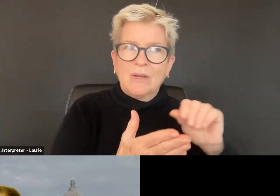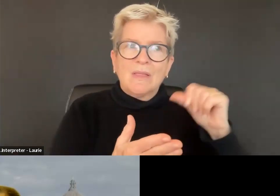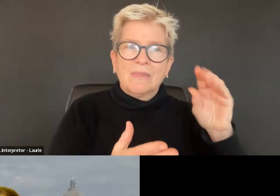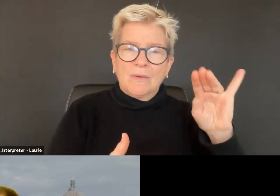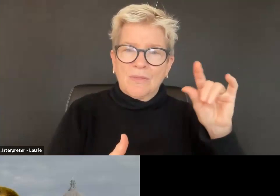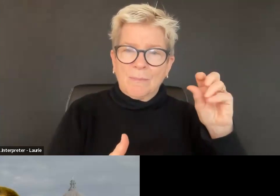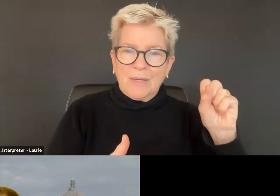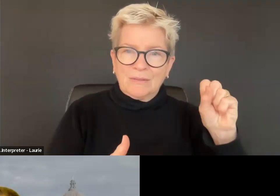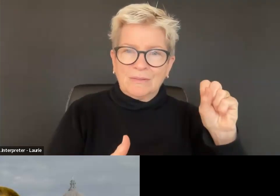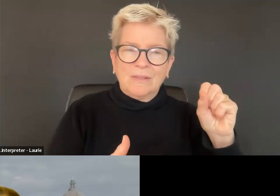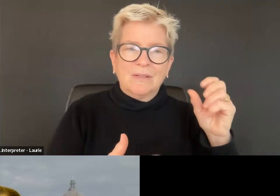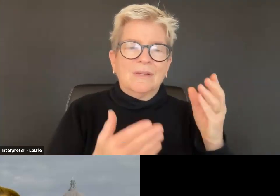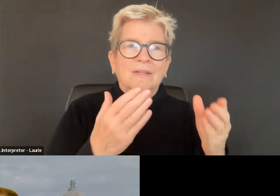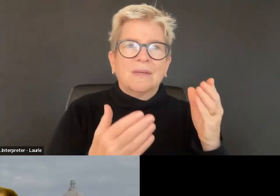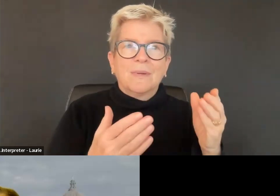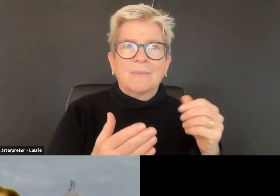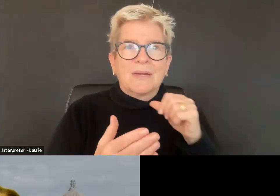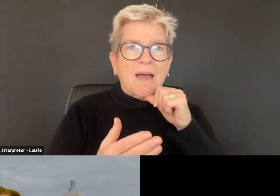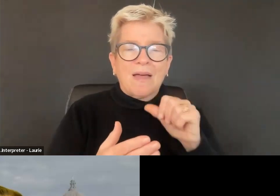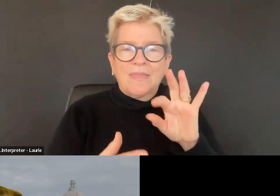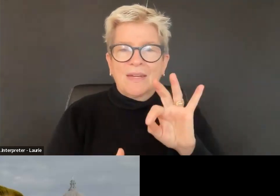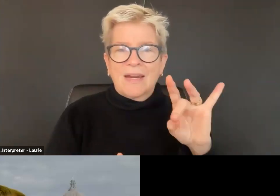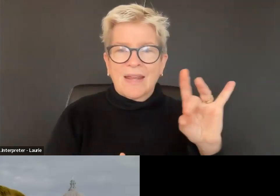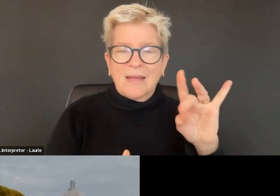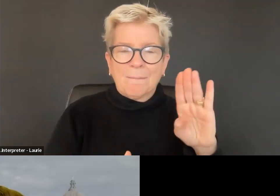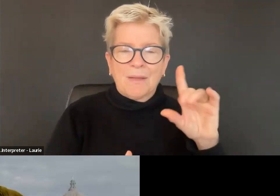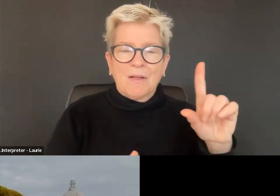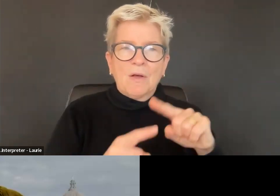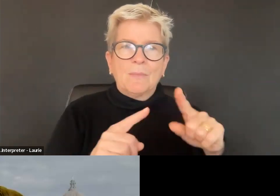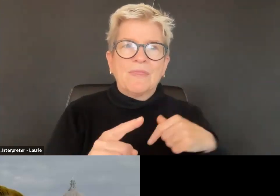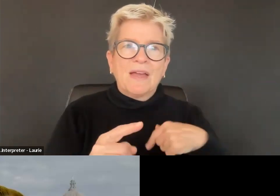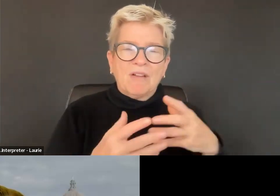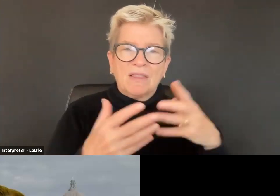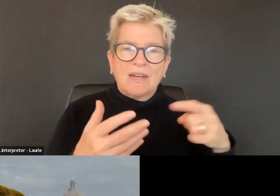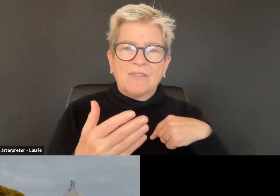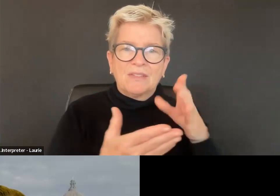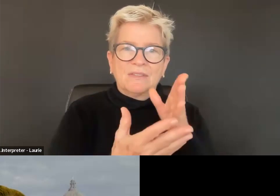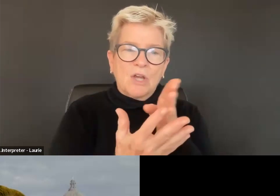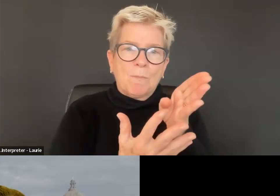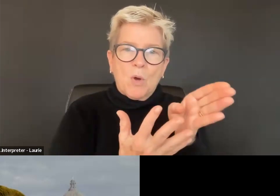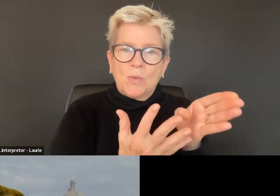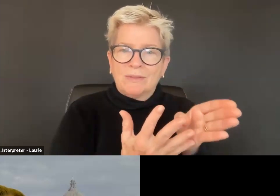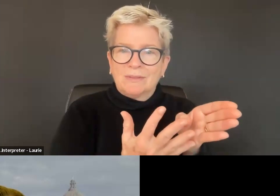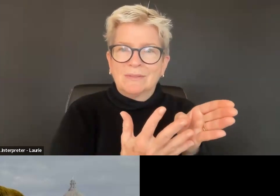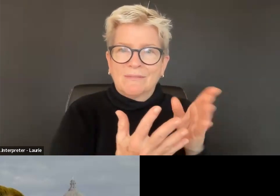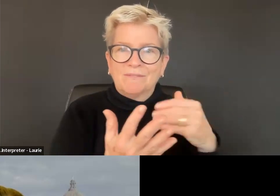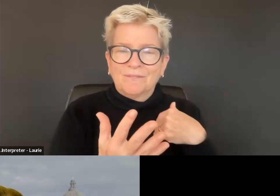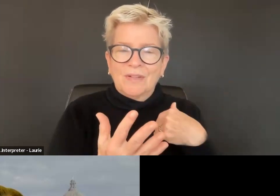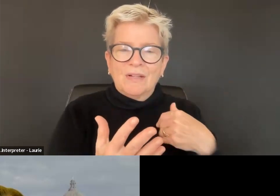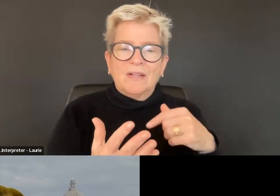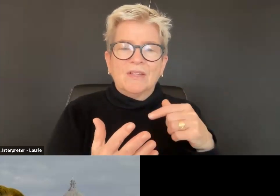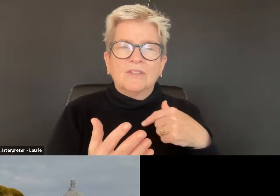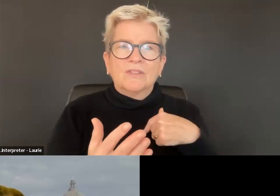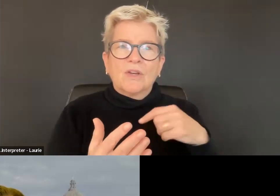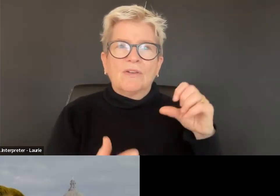maybe not be part of one big 98 bill that have a lot of these components. And so I do have a substance